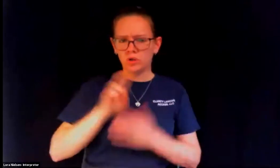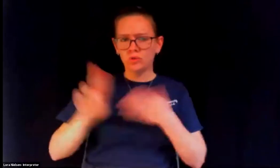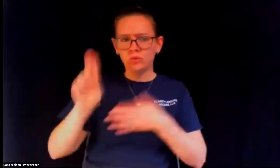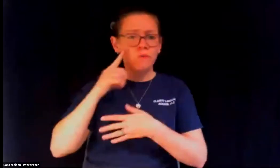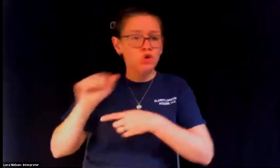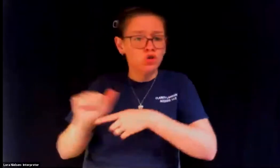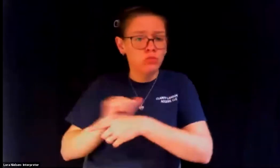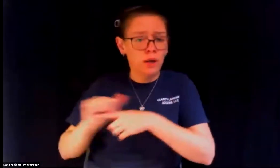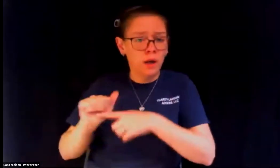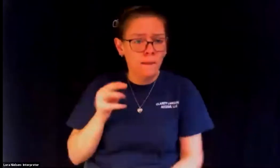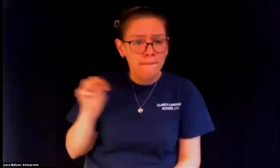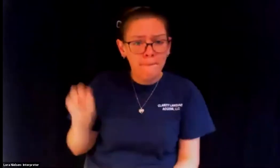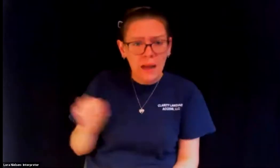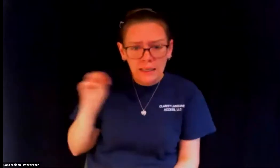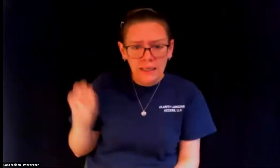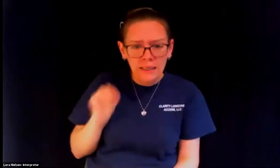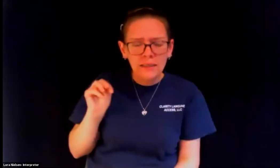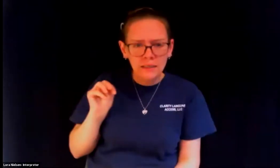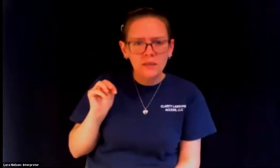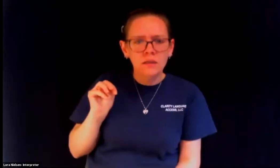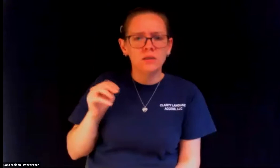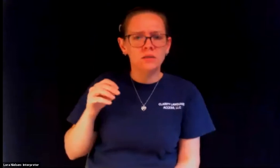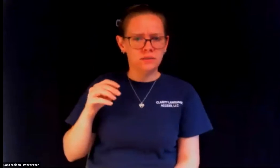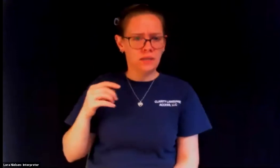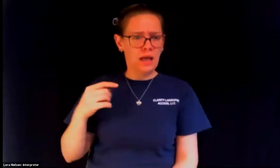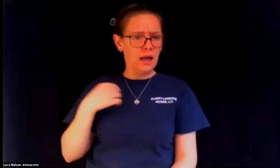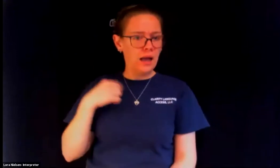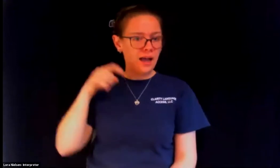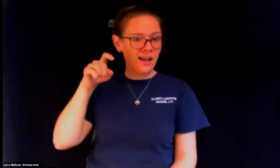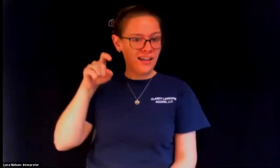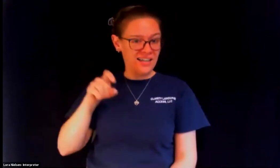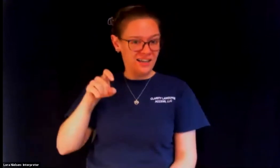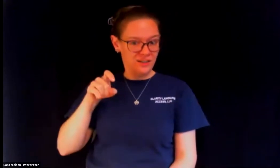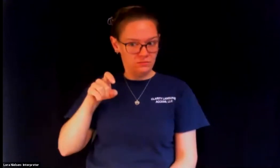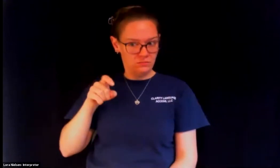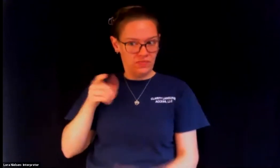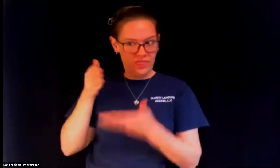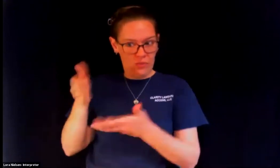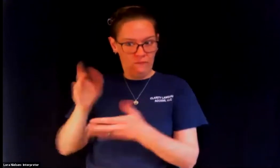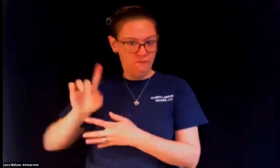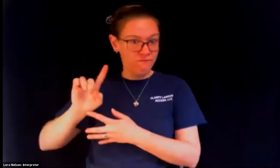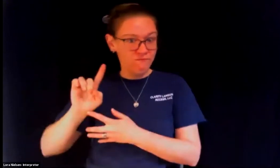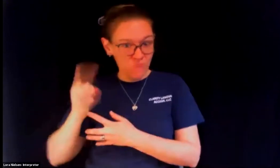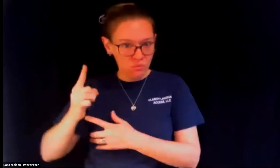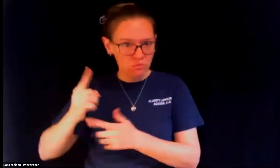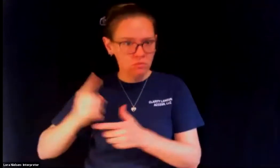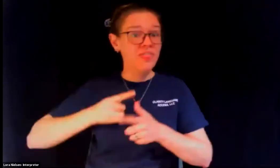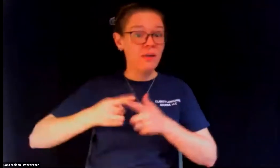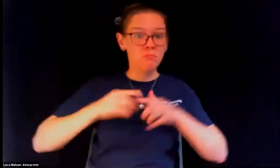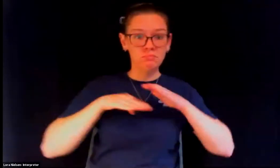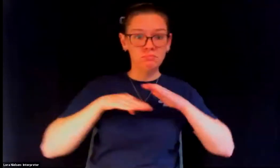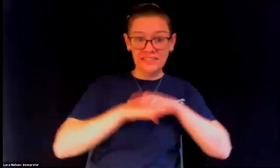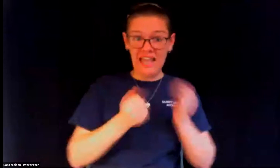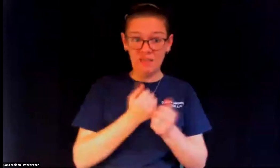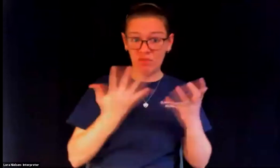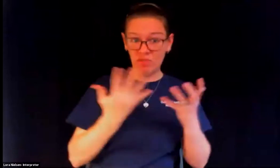on once you go through the training sessions is when you're going to get access to everything. Okay. Yep. But I'm